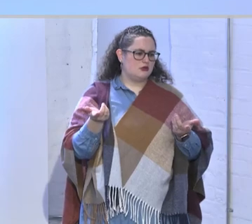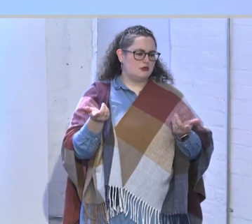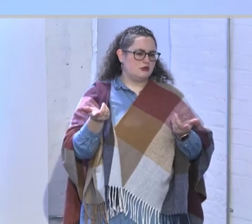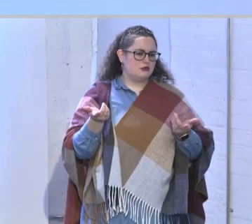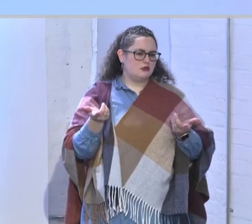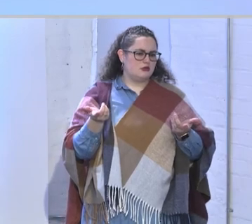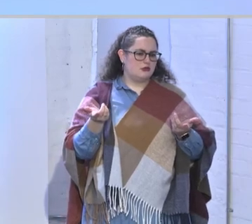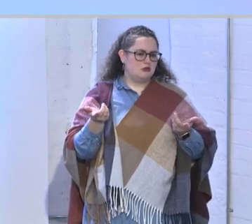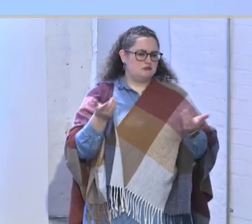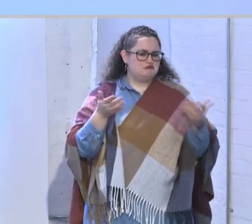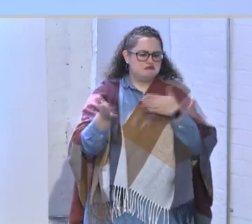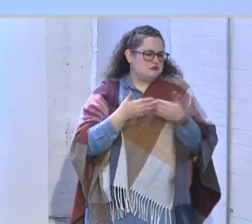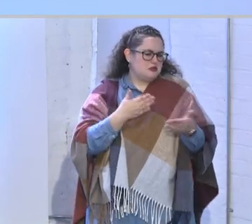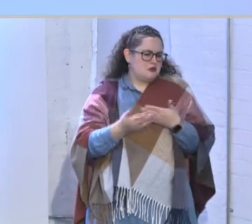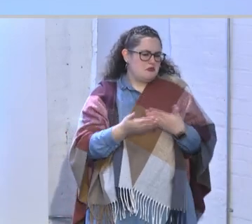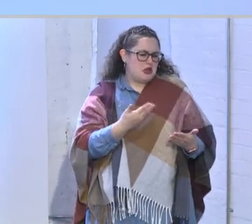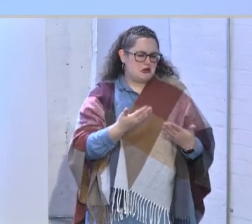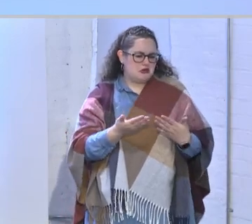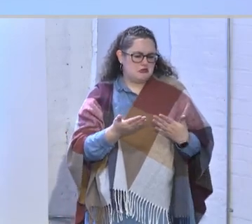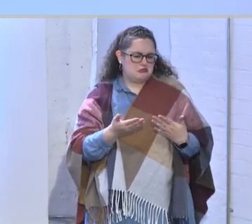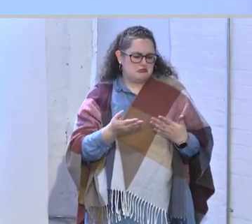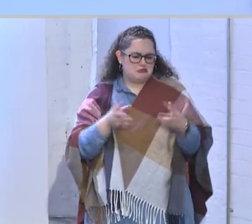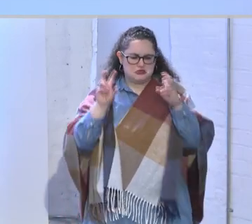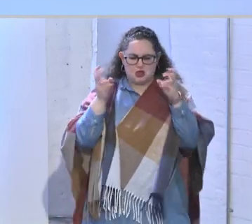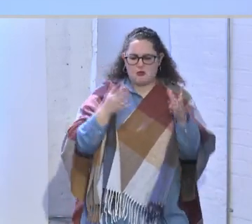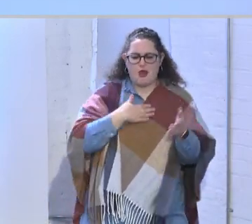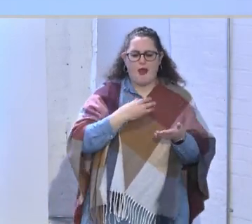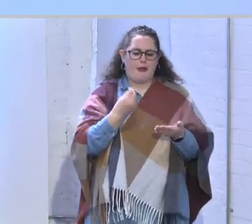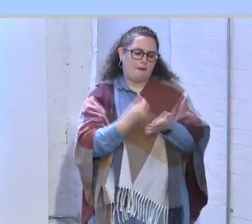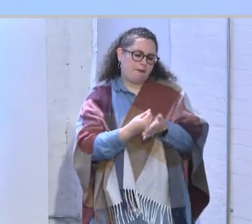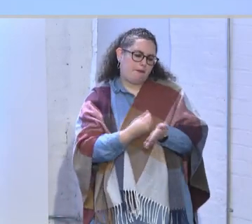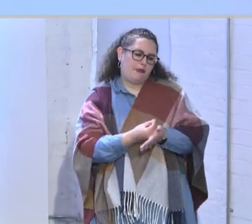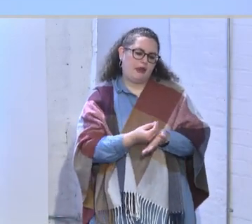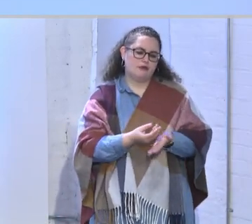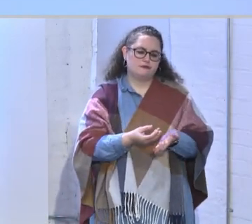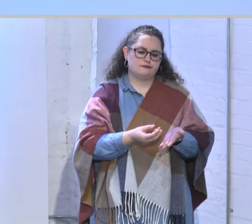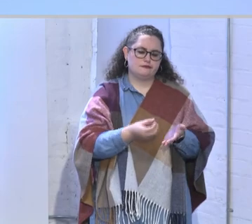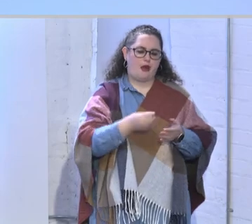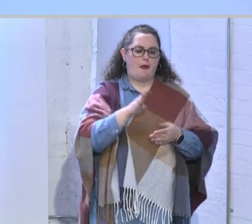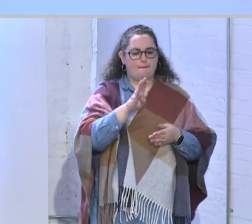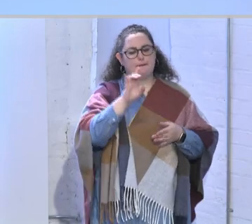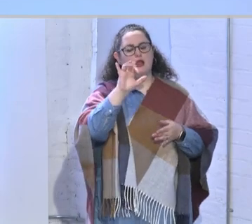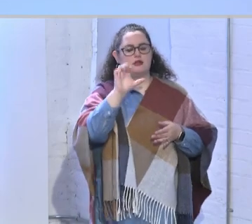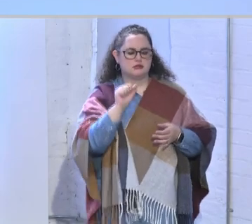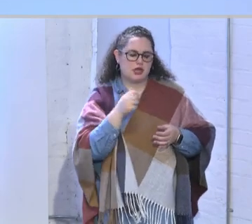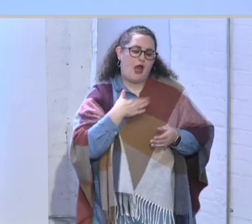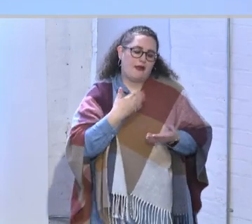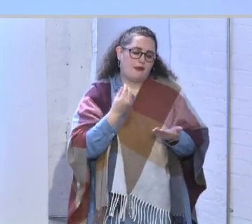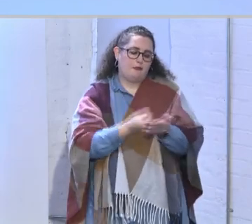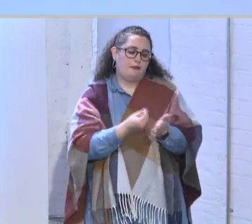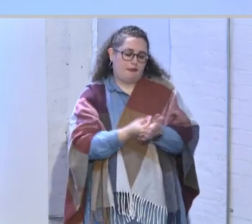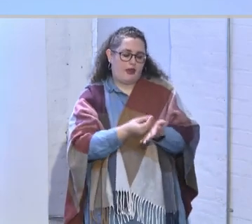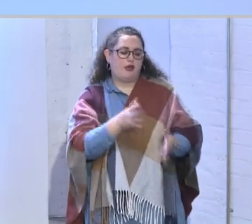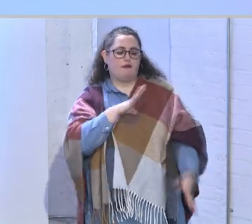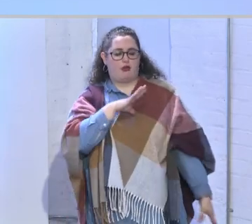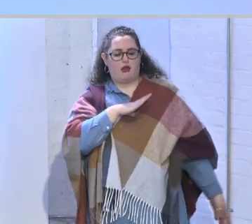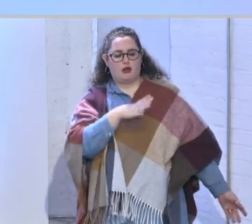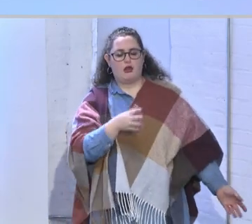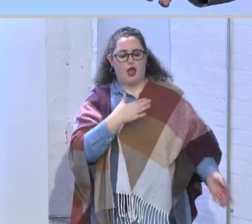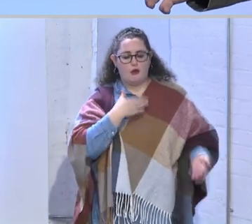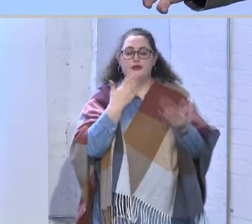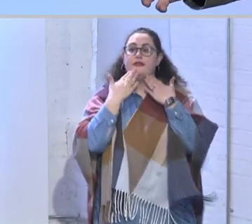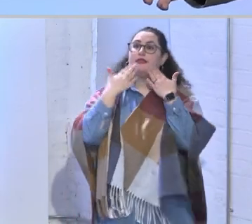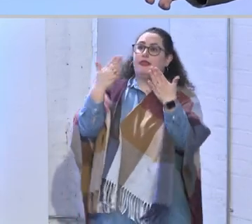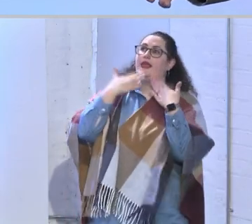anything monetarily. You know, I paid some bills, and I just thought for a minute, boy, I'm glad I could pay those bills, you know? And I was thankful for